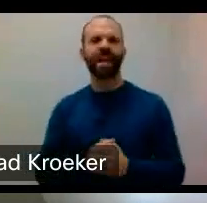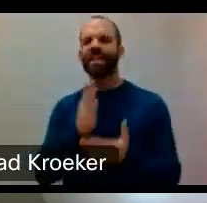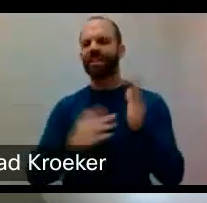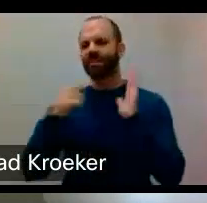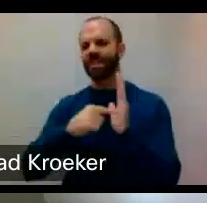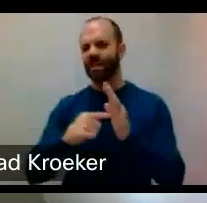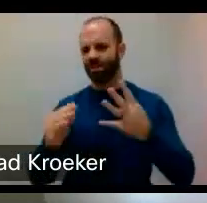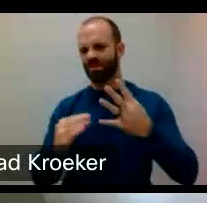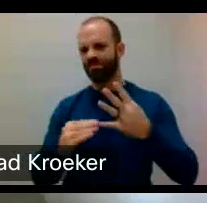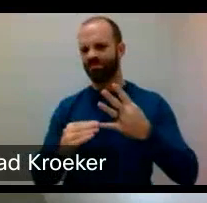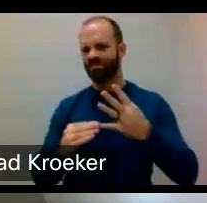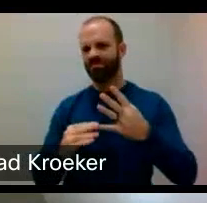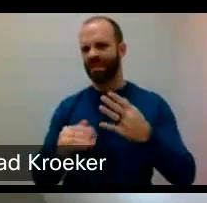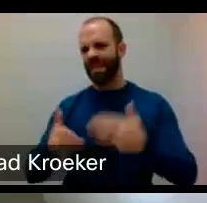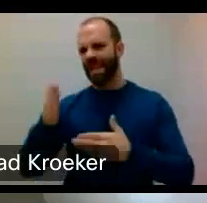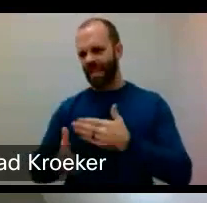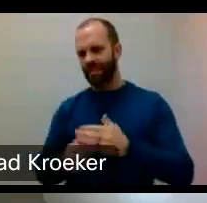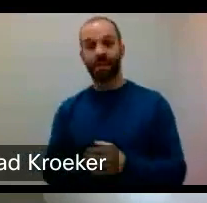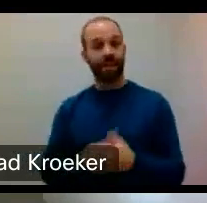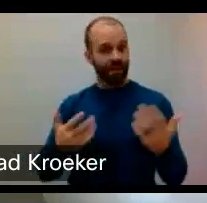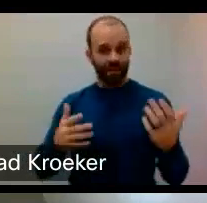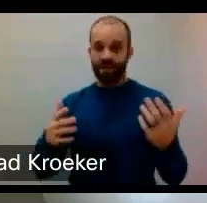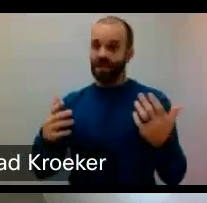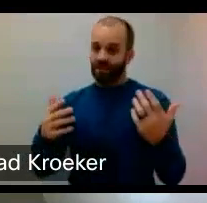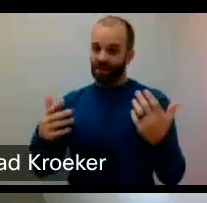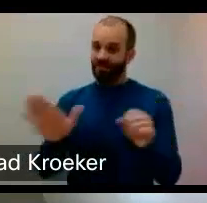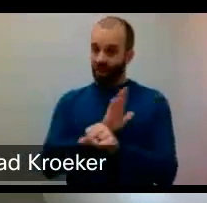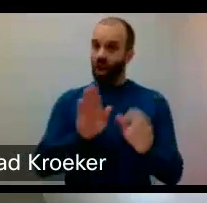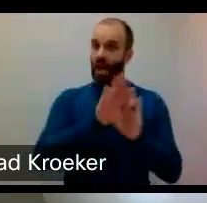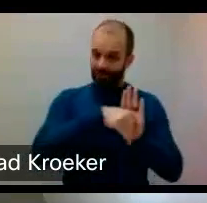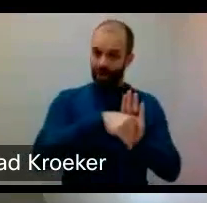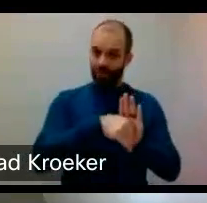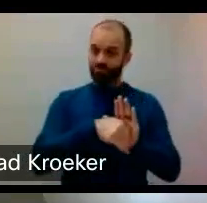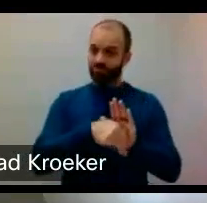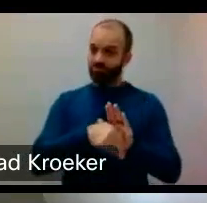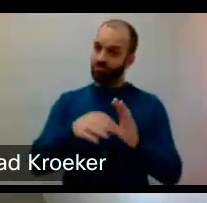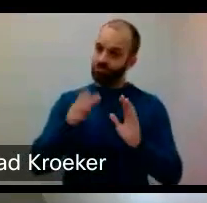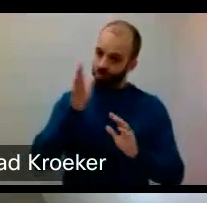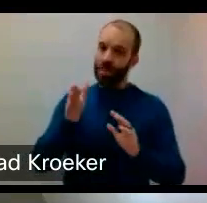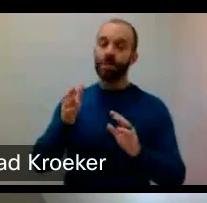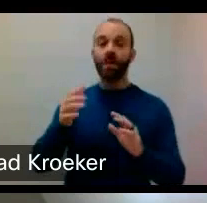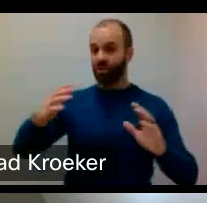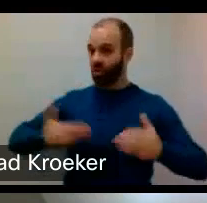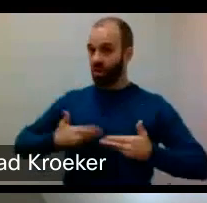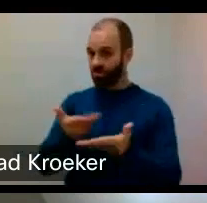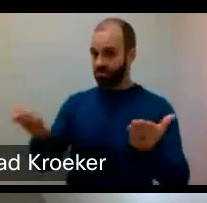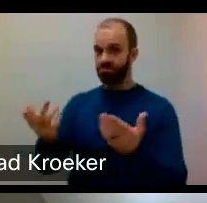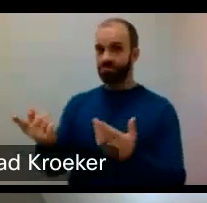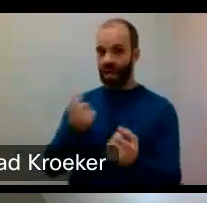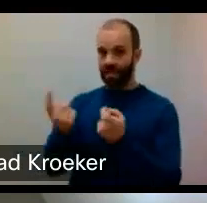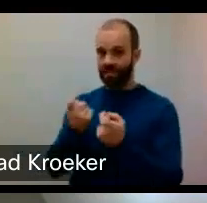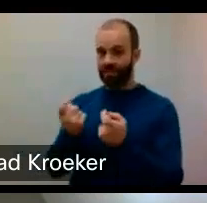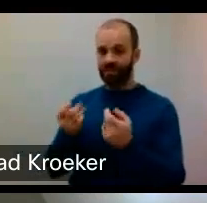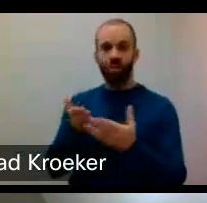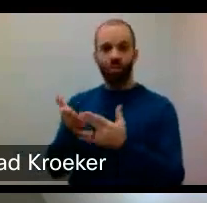end. So this will be a full half hour. As I said before, you're welcome to use the chat if you have any questions as we go.